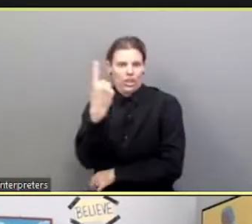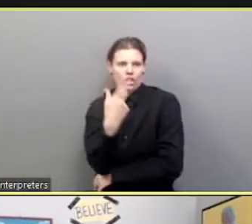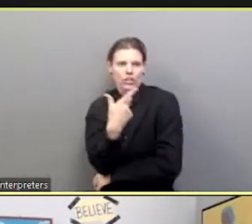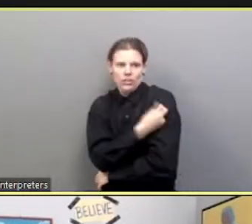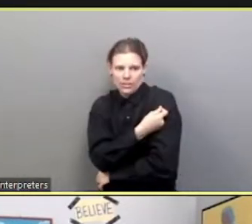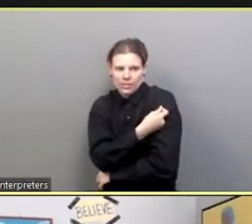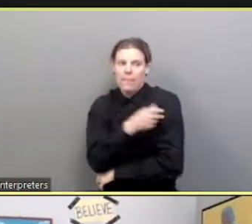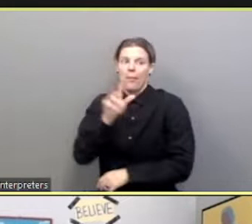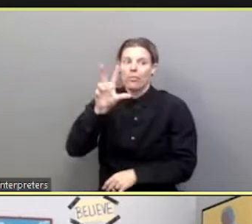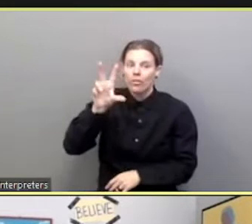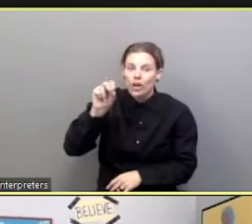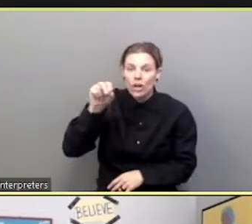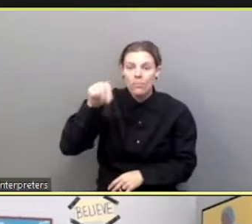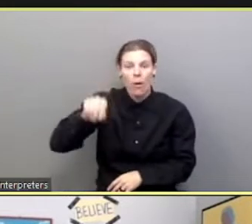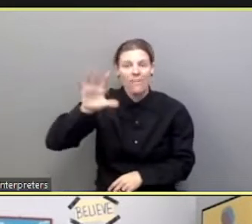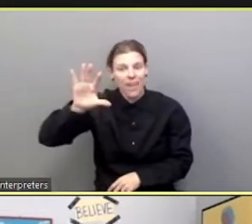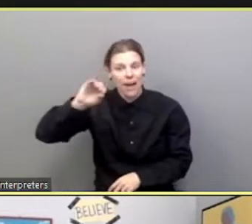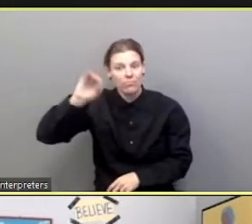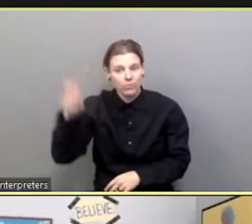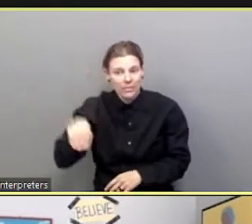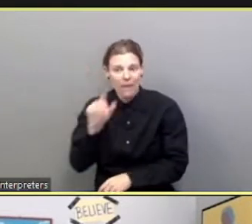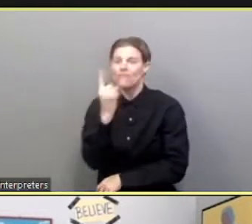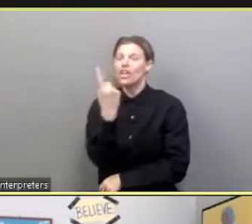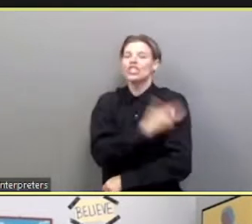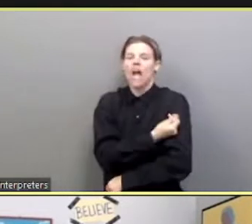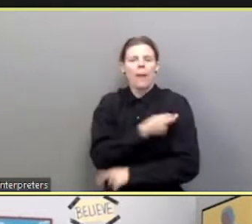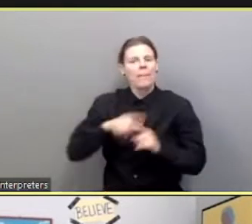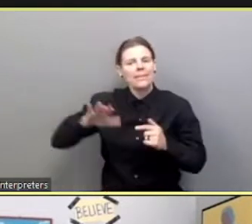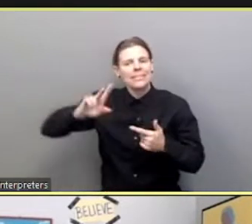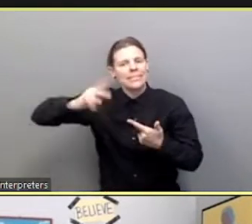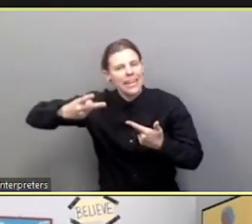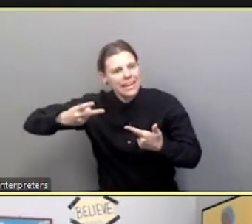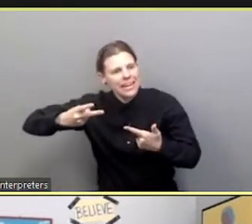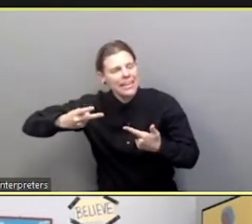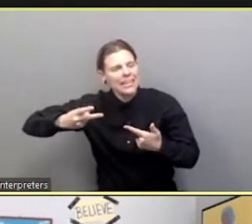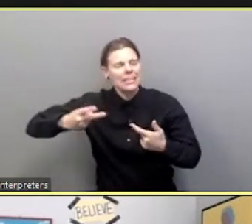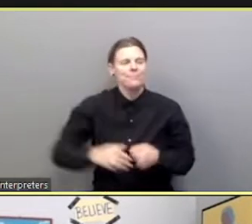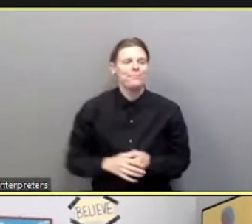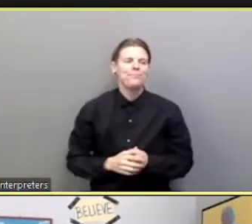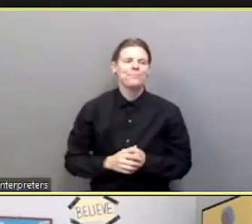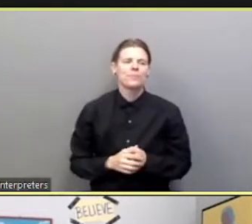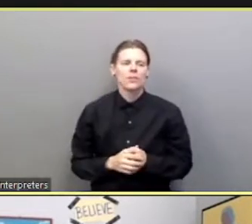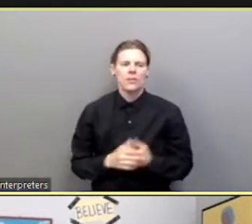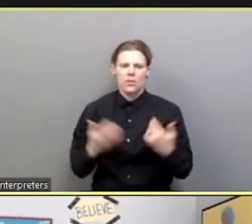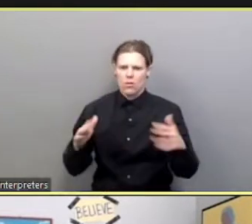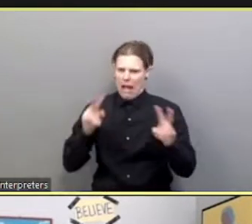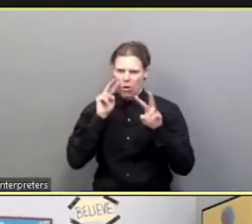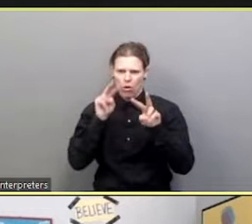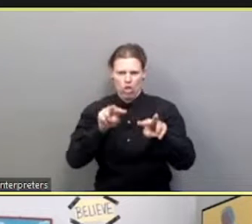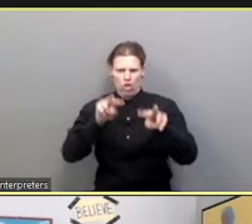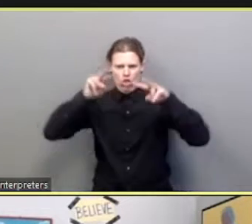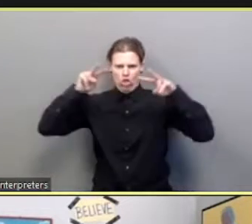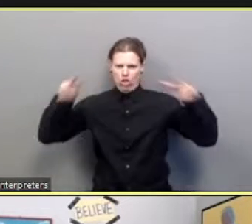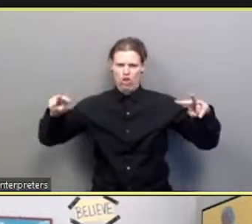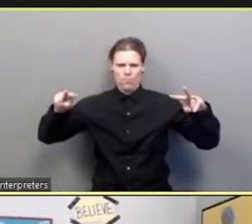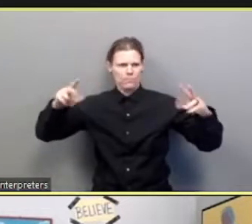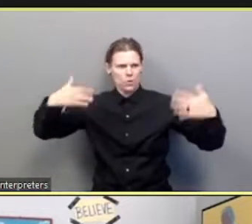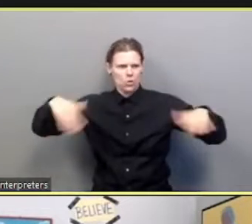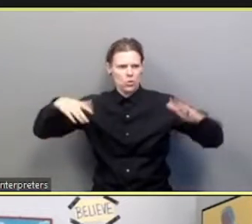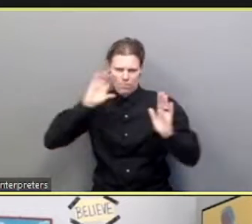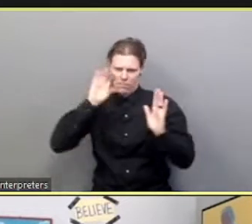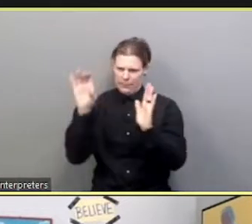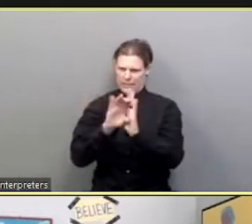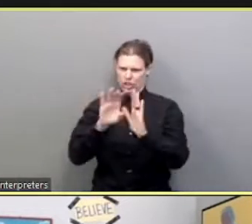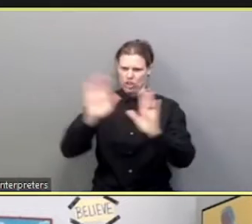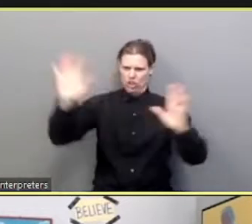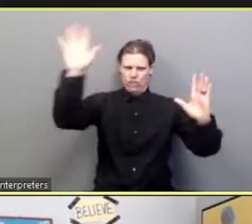unvaccinated. So, I think that when we look at the whole picture of New Mexico, knowing that there are people